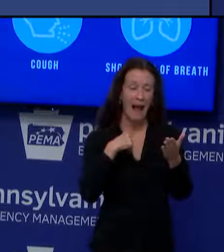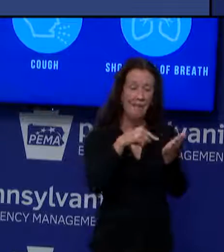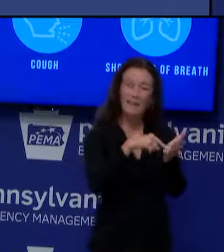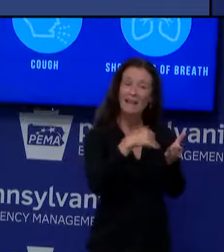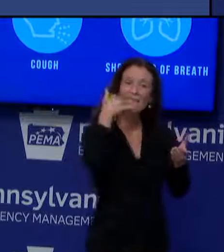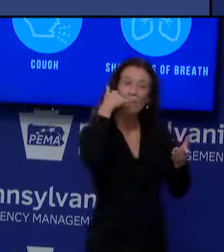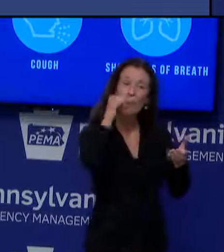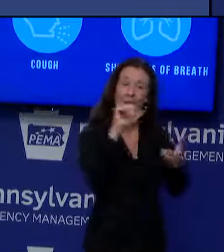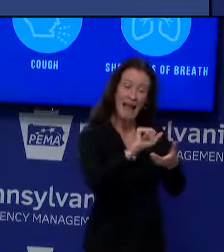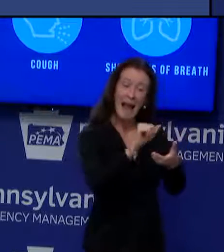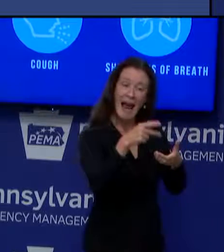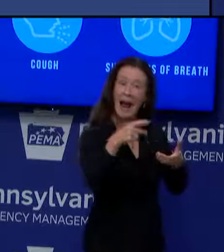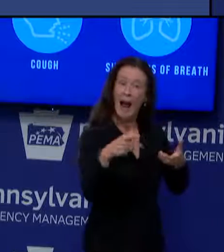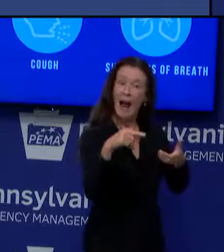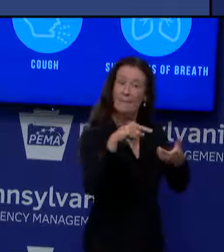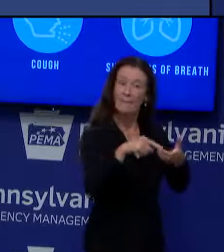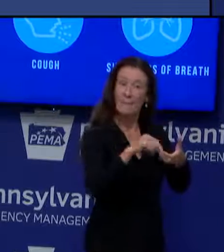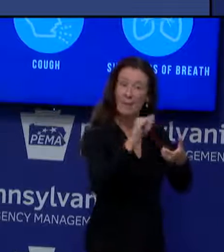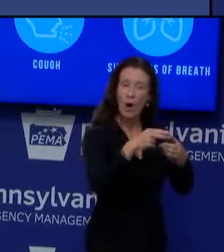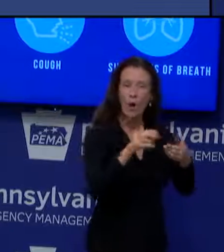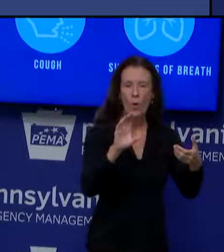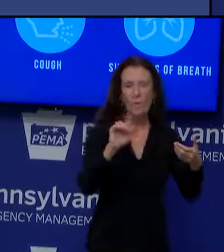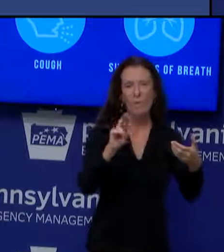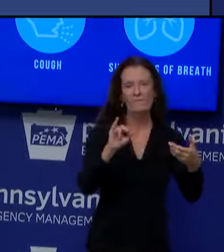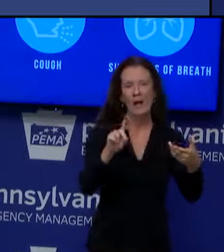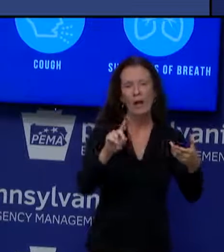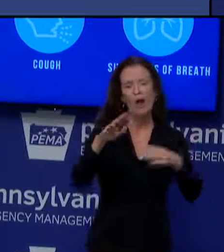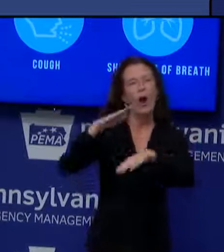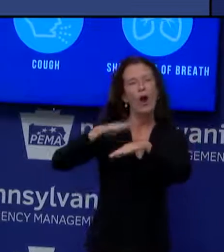Alert PA app today, and over